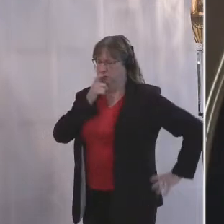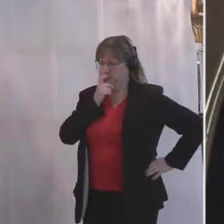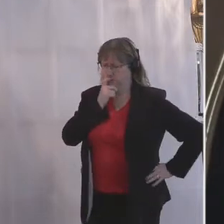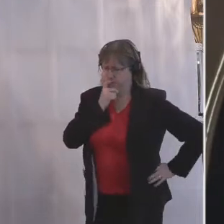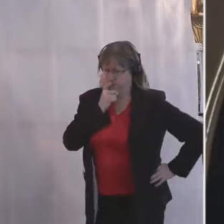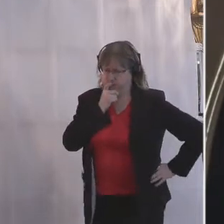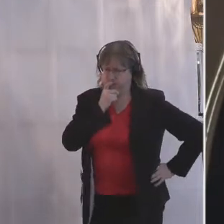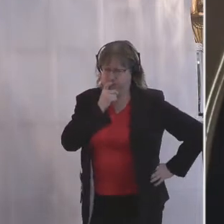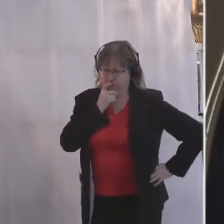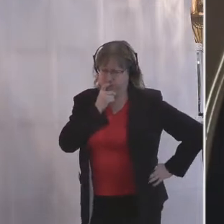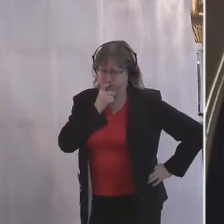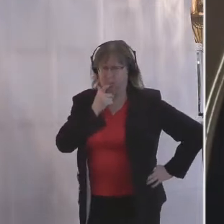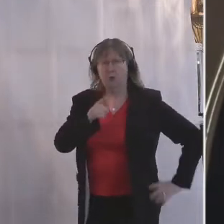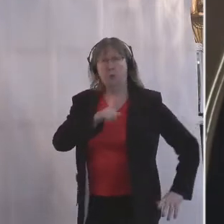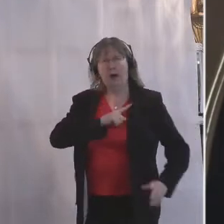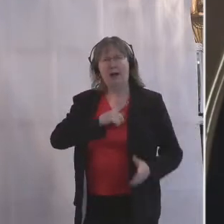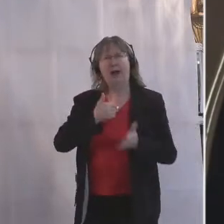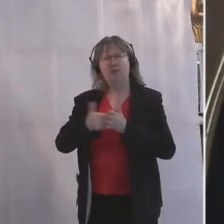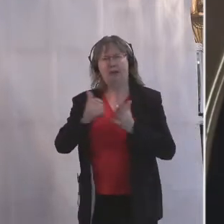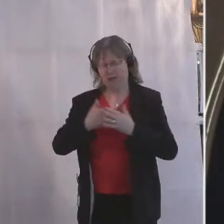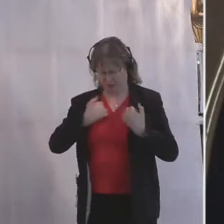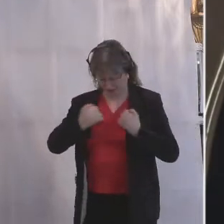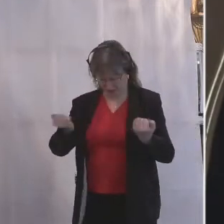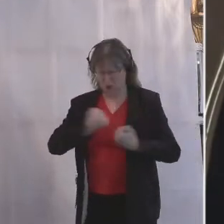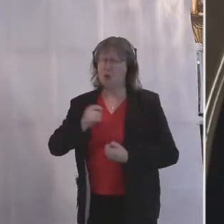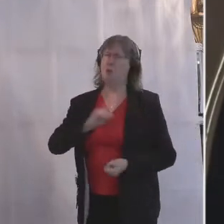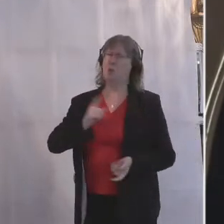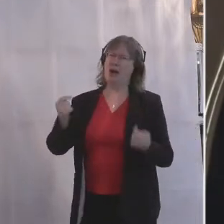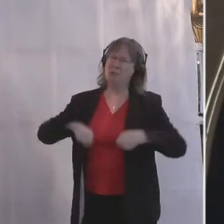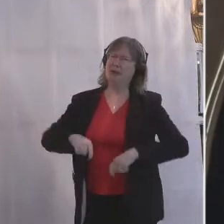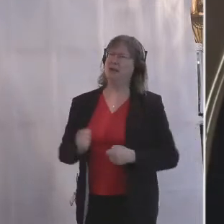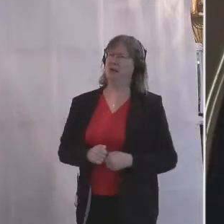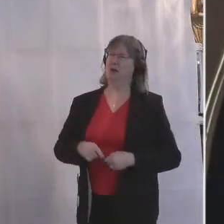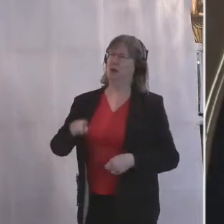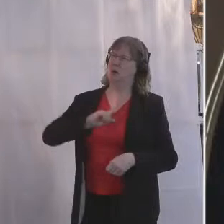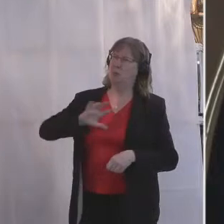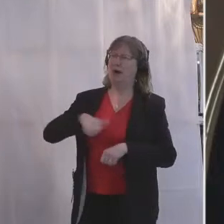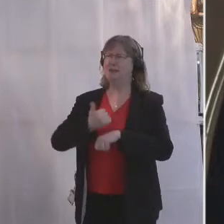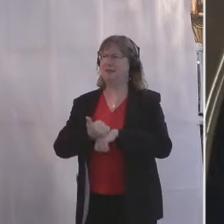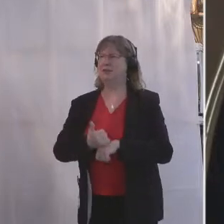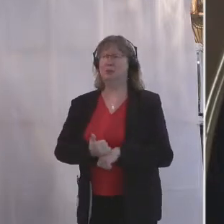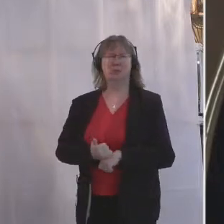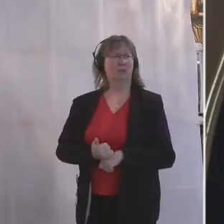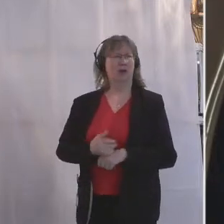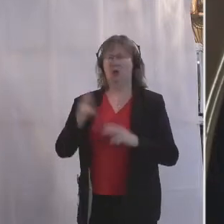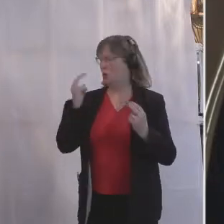ask me that myself all the time. Why am I here? Why am I doing this? How did I get here?